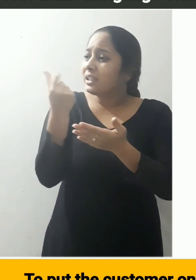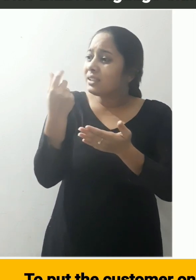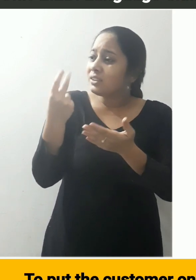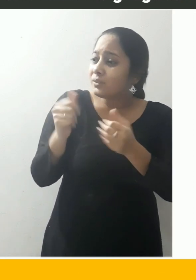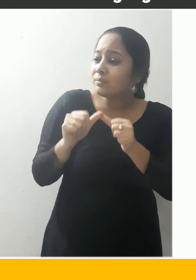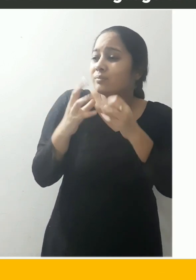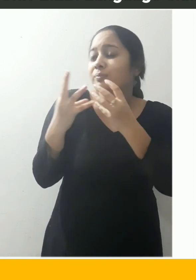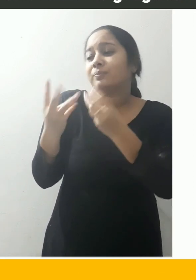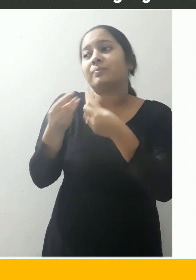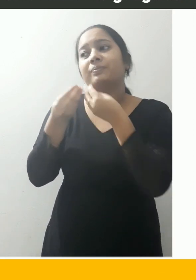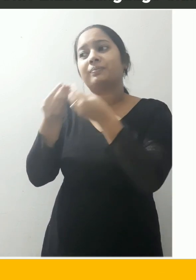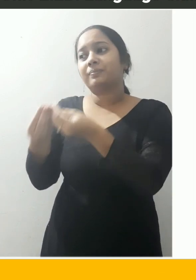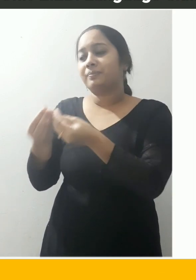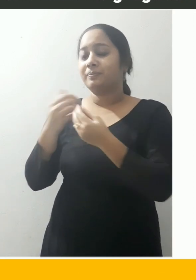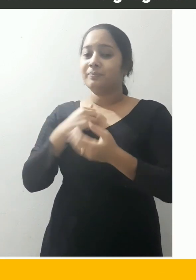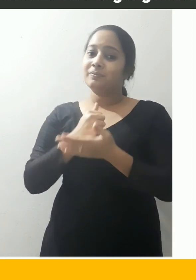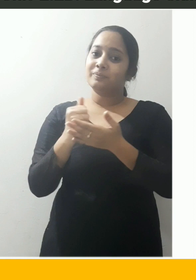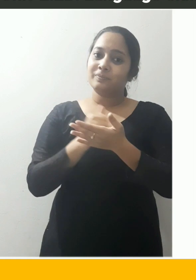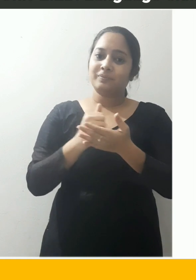possible.